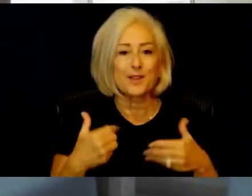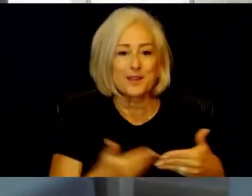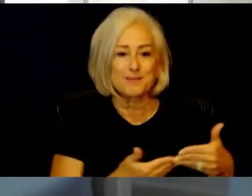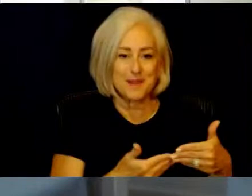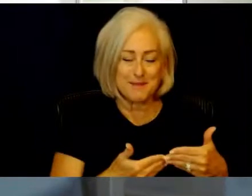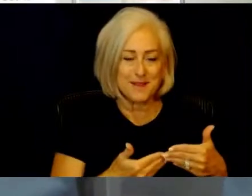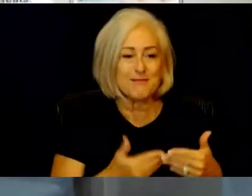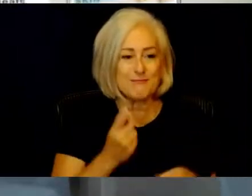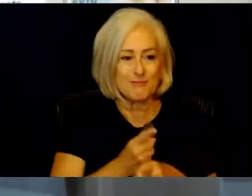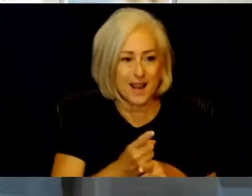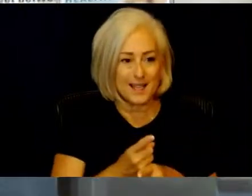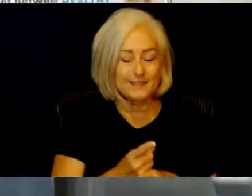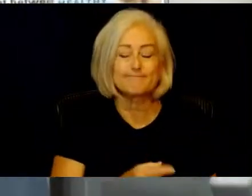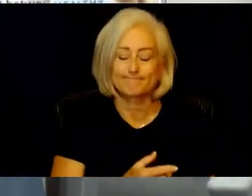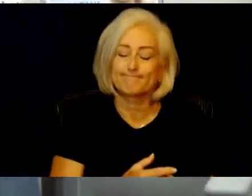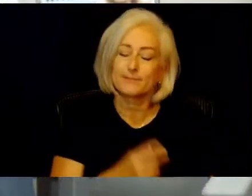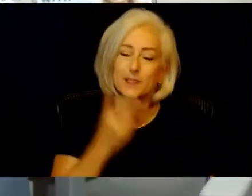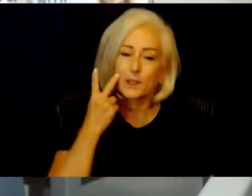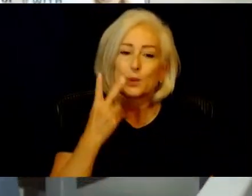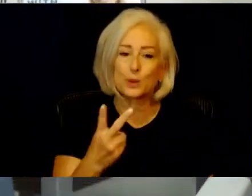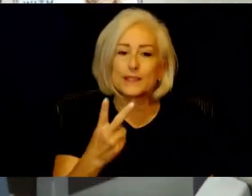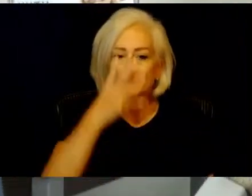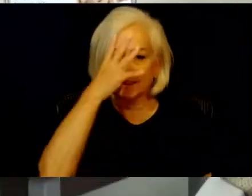sleep issues in with newborns